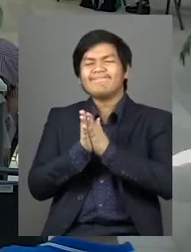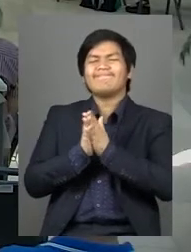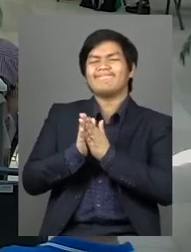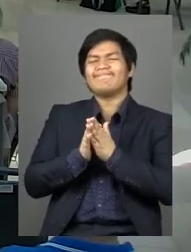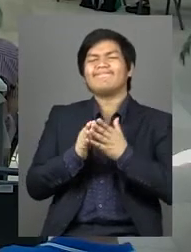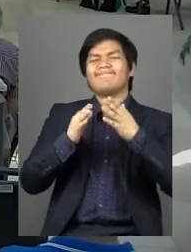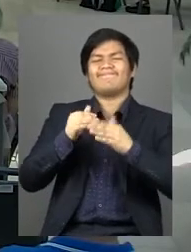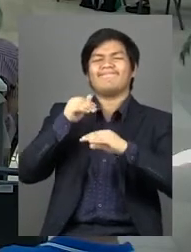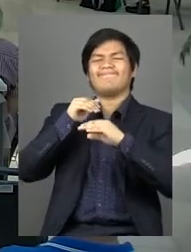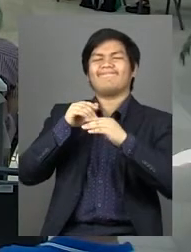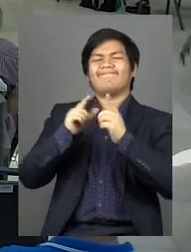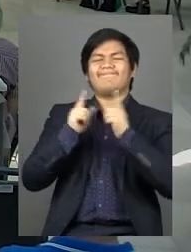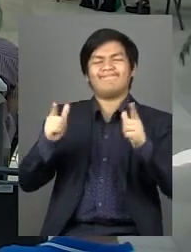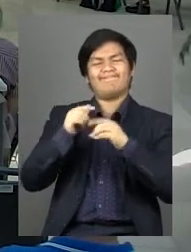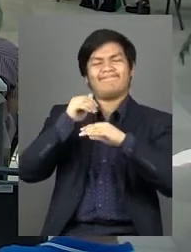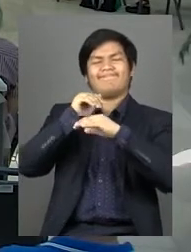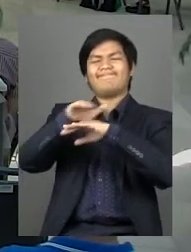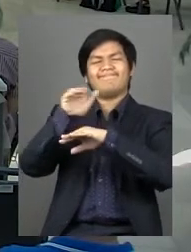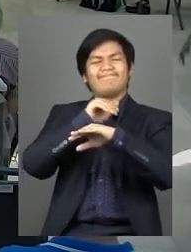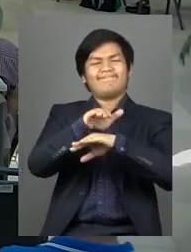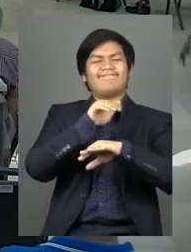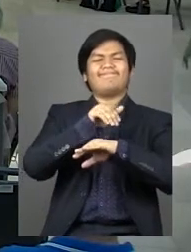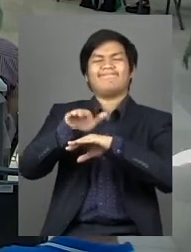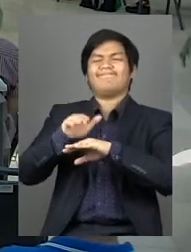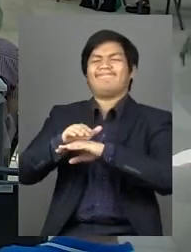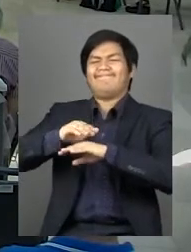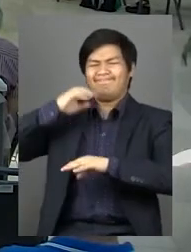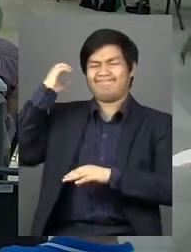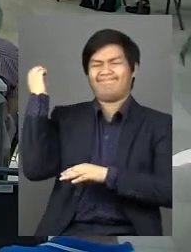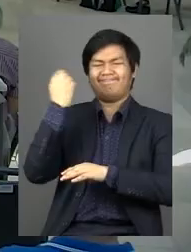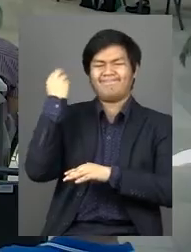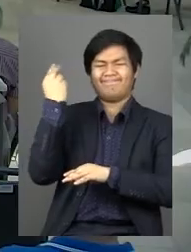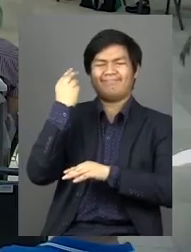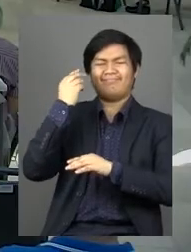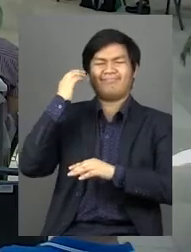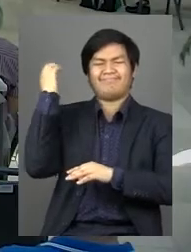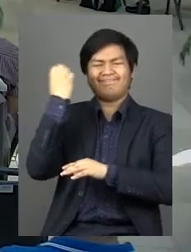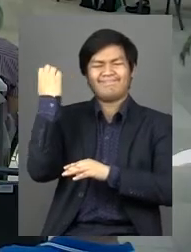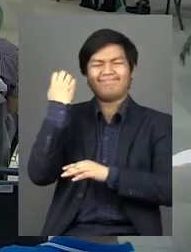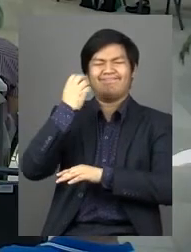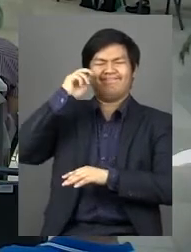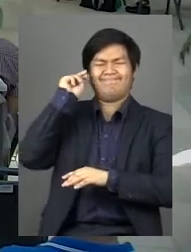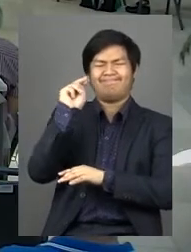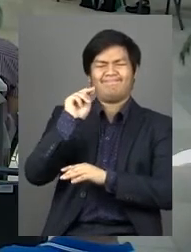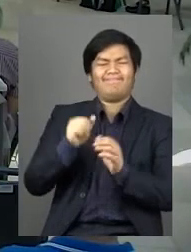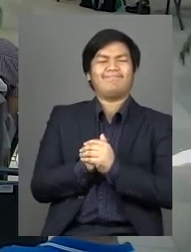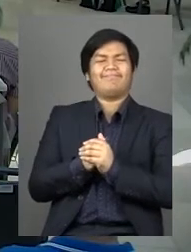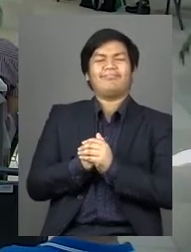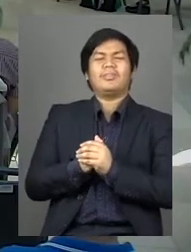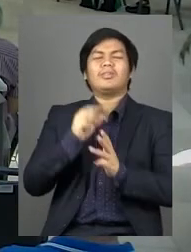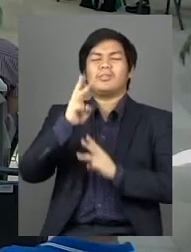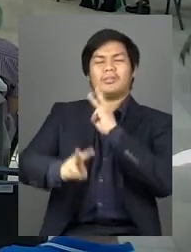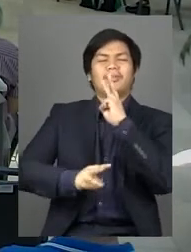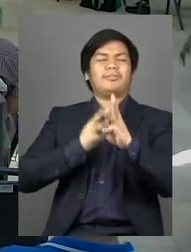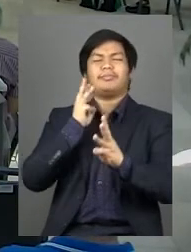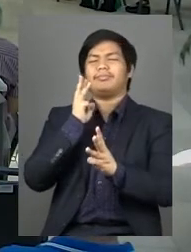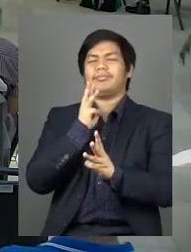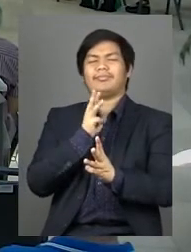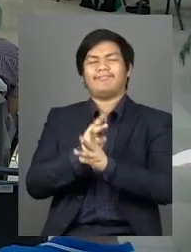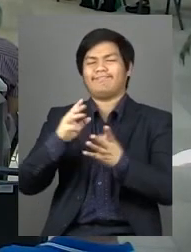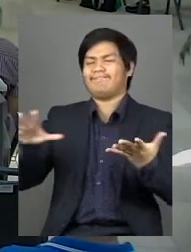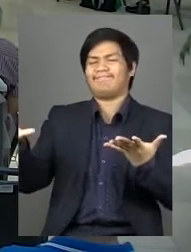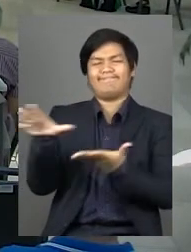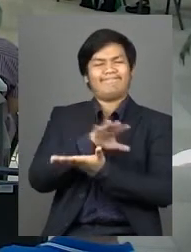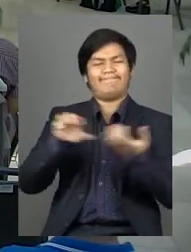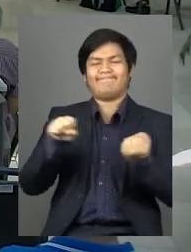Great Commission with great sense of urgency. For we live in a world that is headed to its own